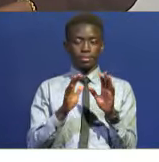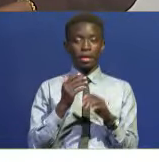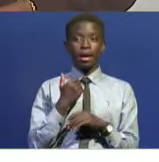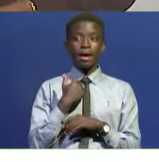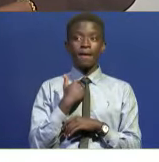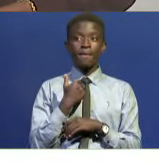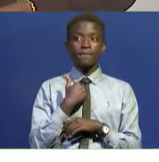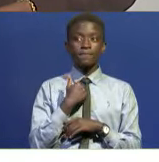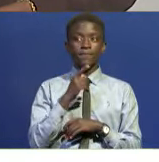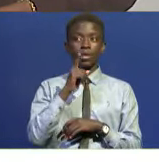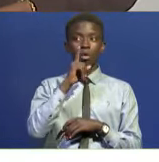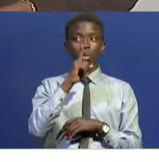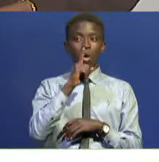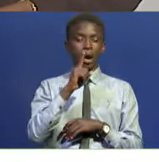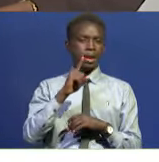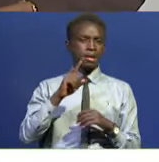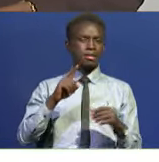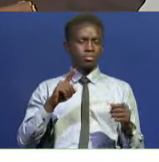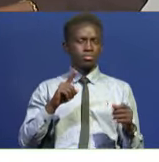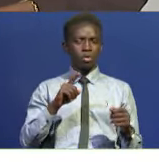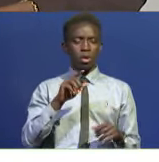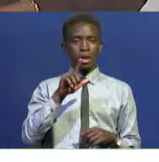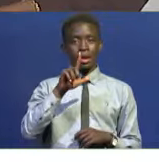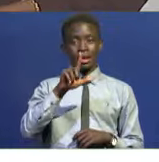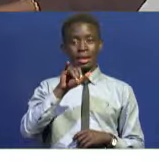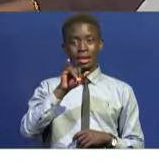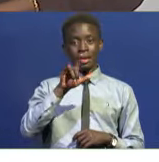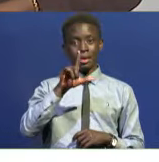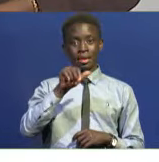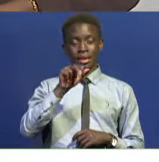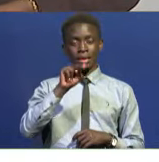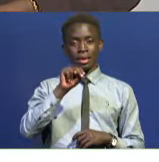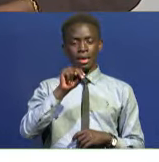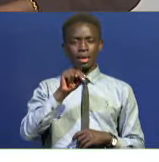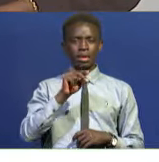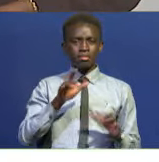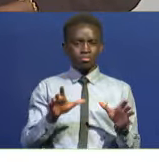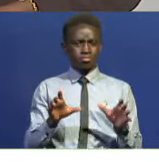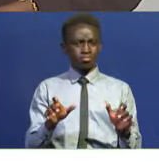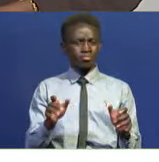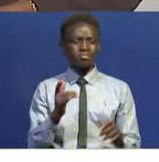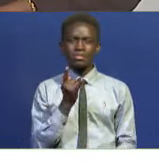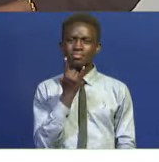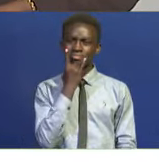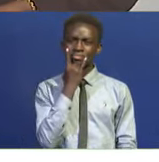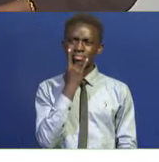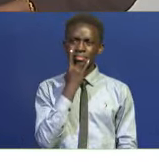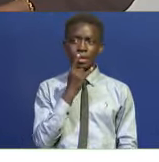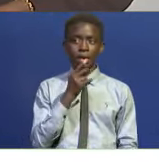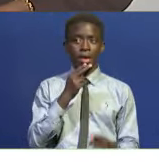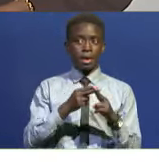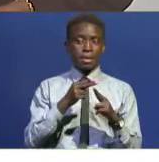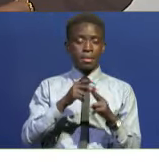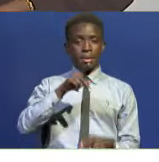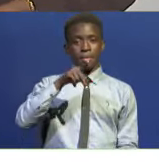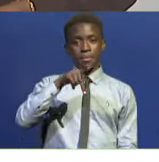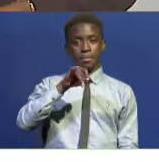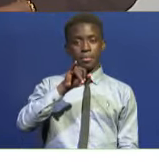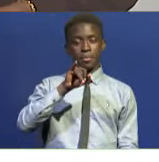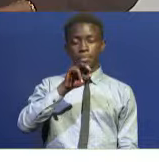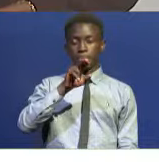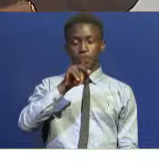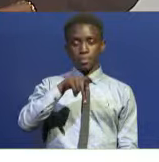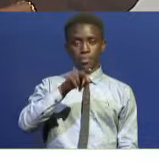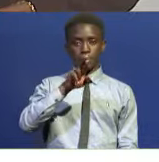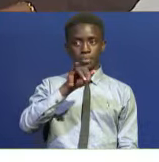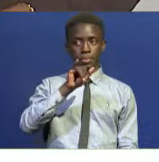Benga musician Lillian Auma, popularly known as Princess Julie, are underway in her home village in Bondo in